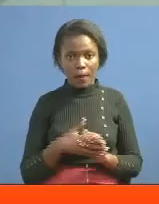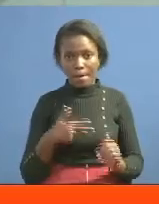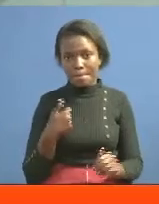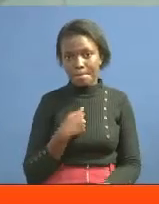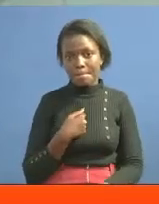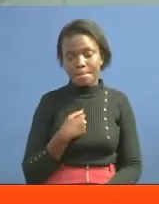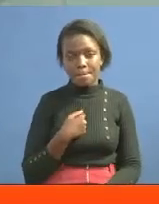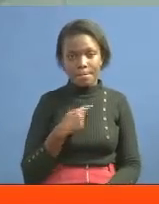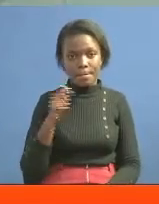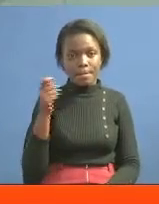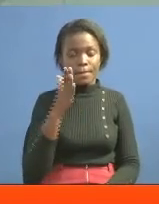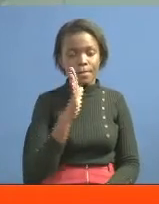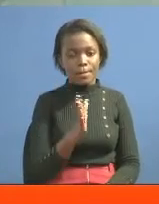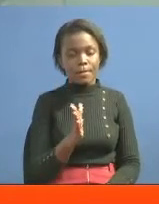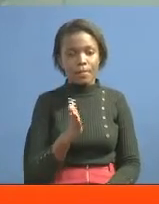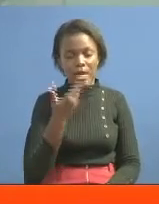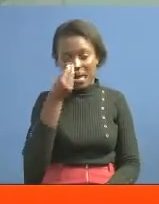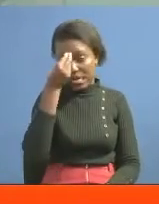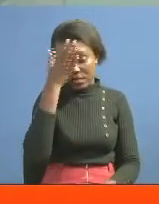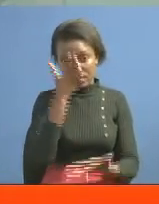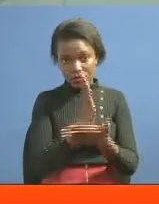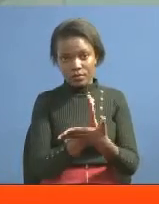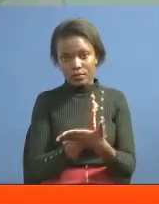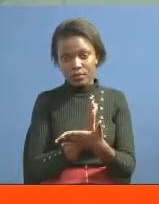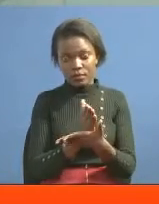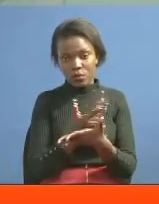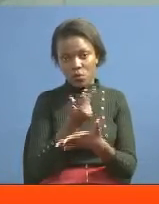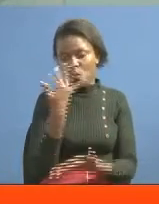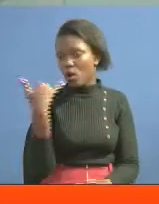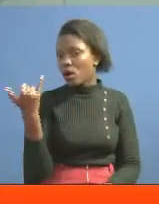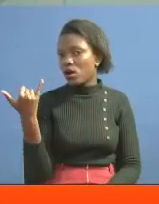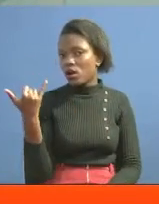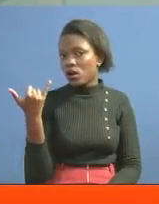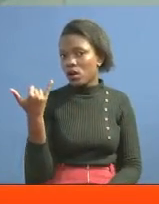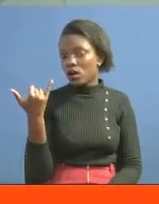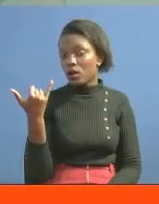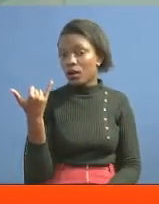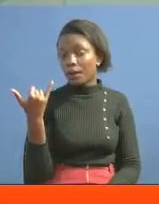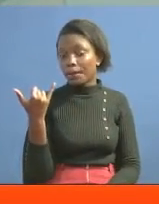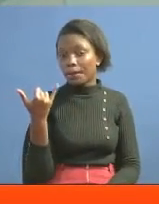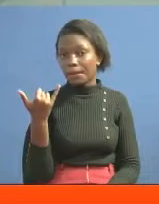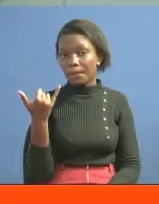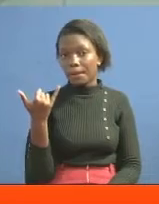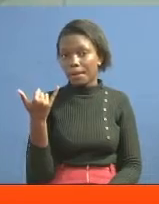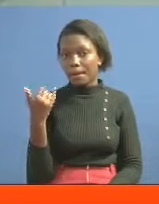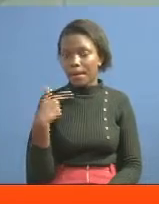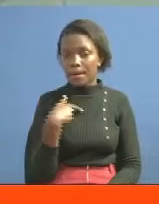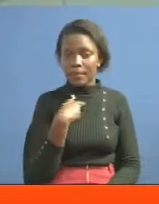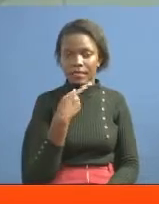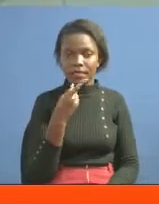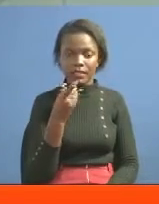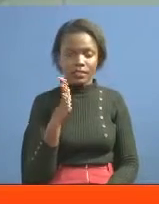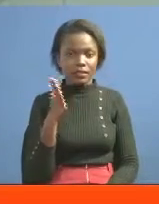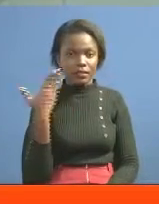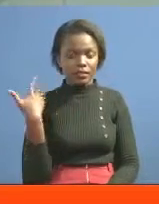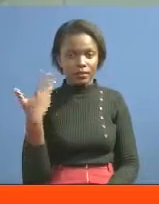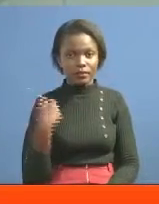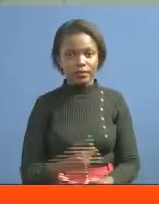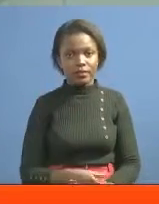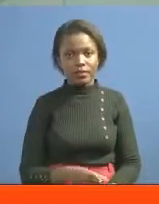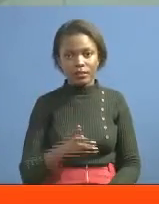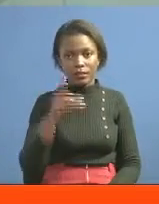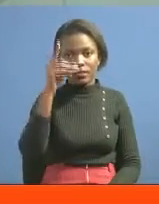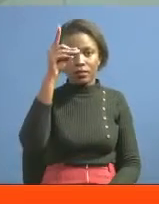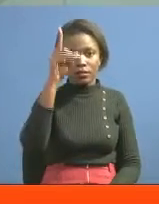mean, Kenyans are definitely angry, because for obvious reasons. As I said earlier, debt is not bad. How you use